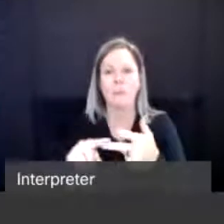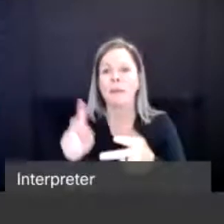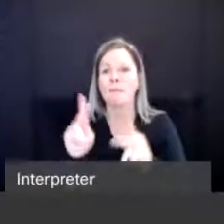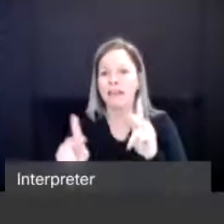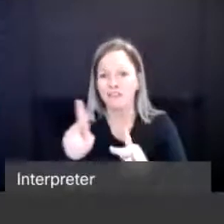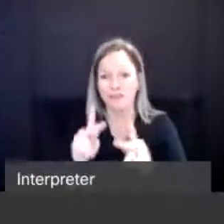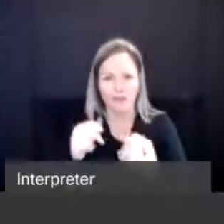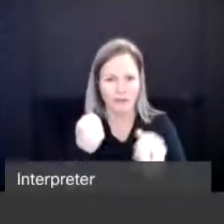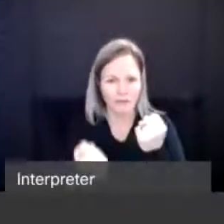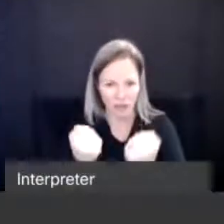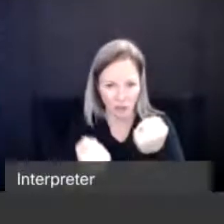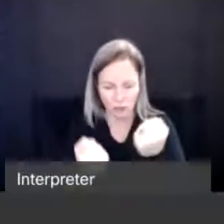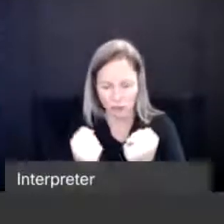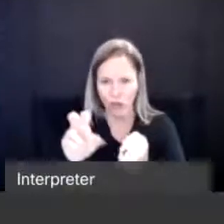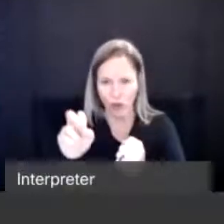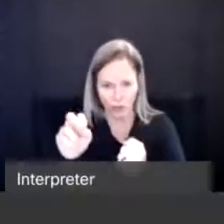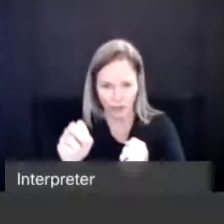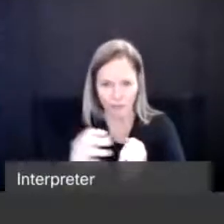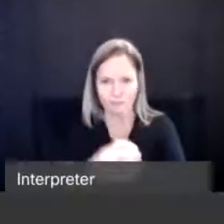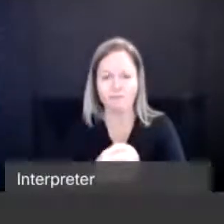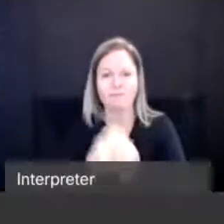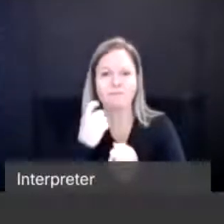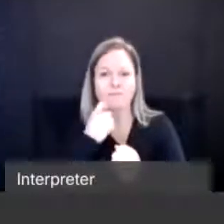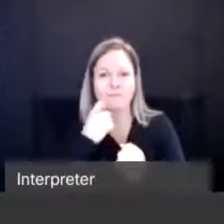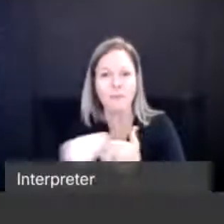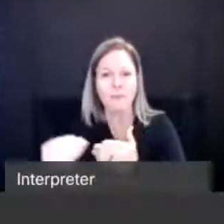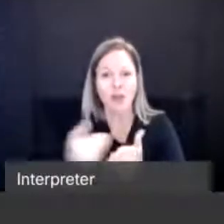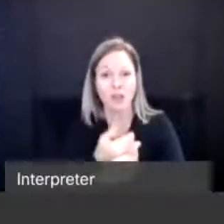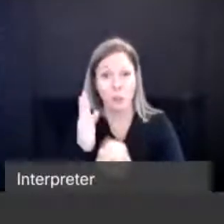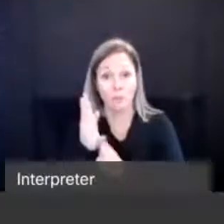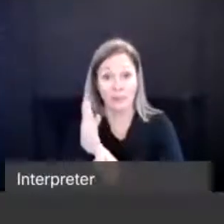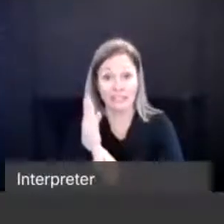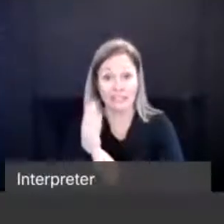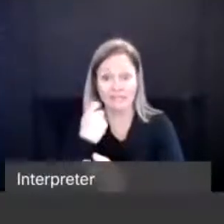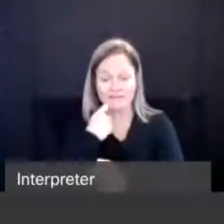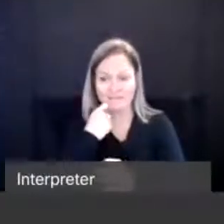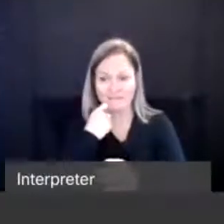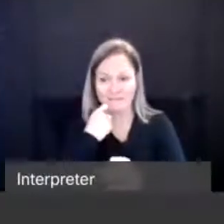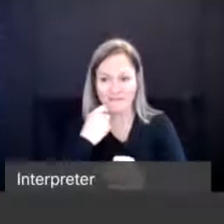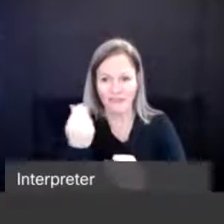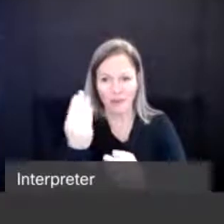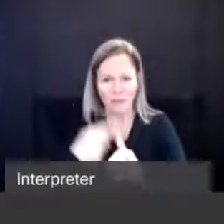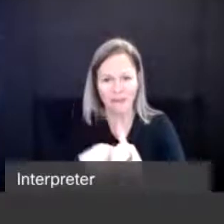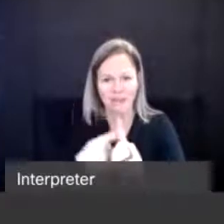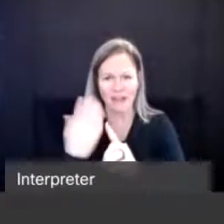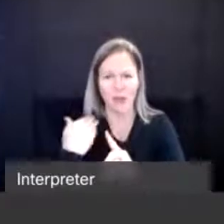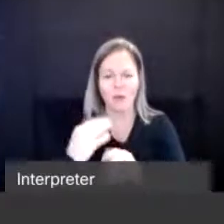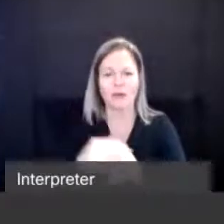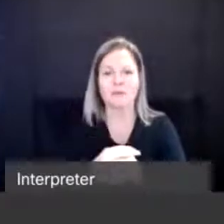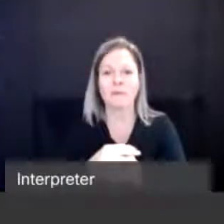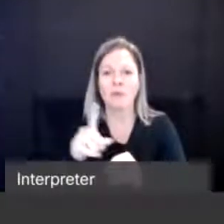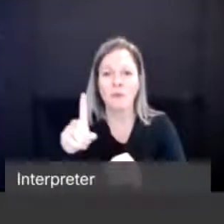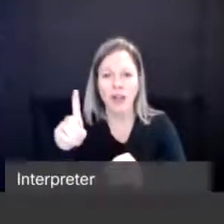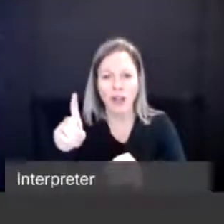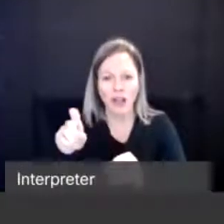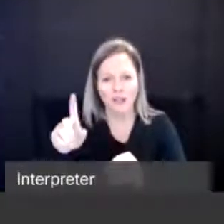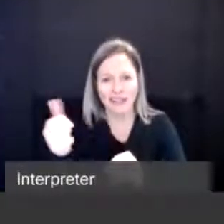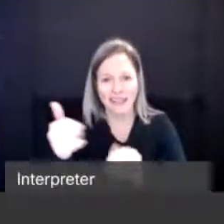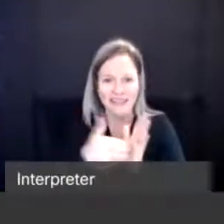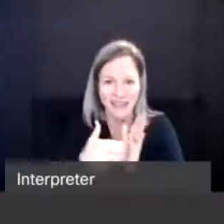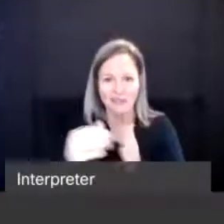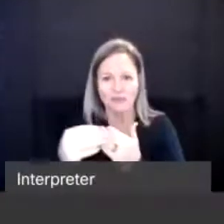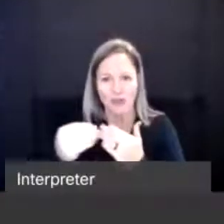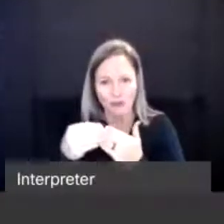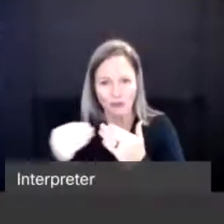30. And we just bought a new bus here just a few months ago, and you know that's